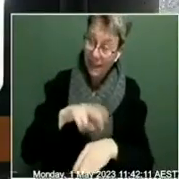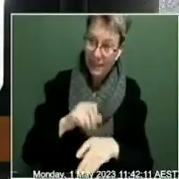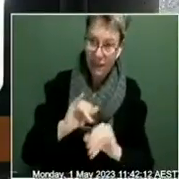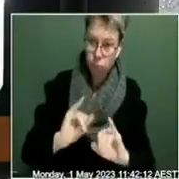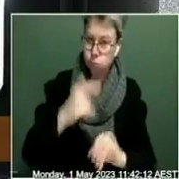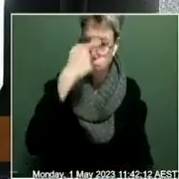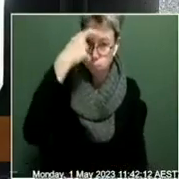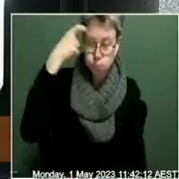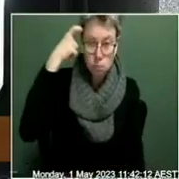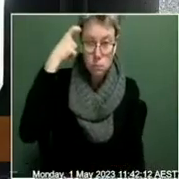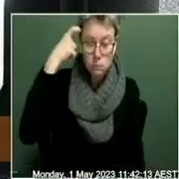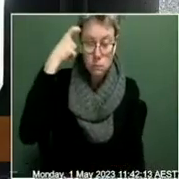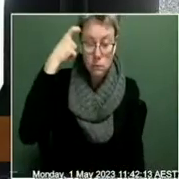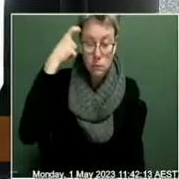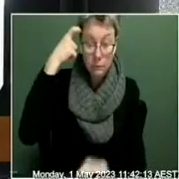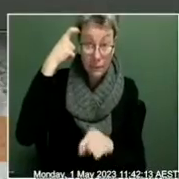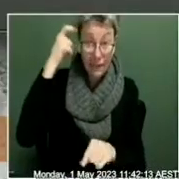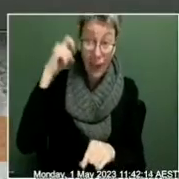case, yes.